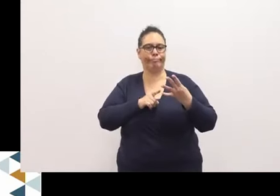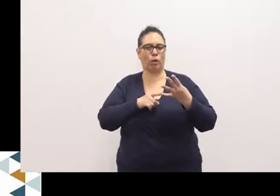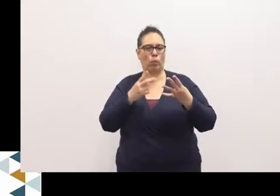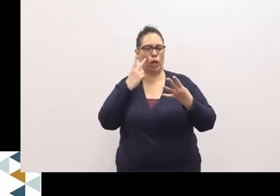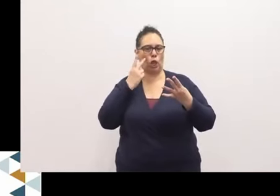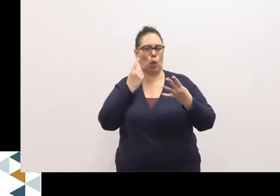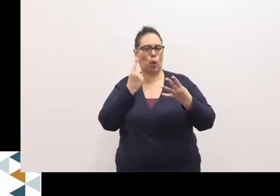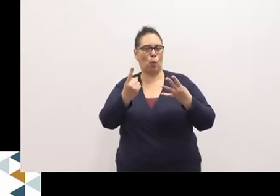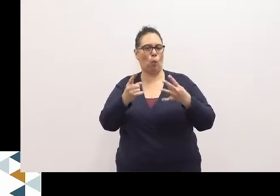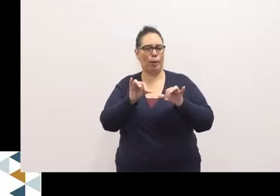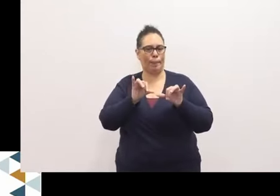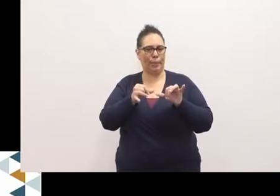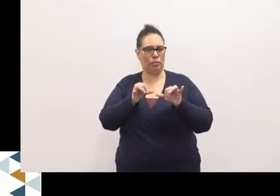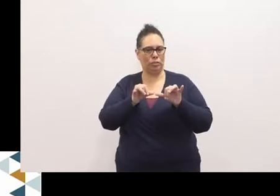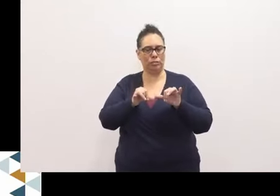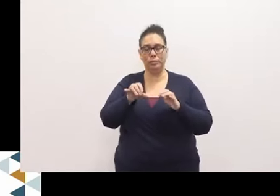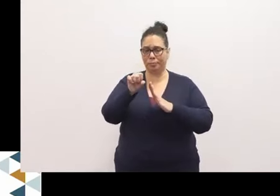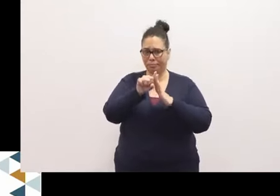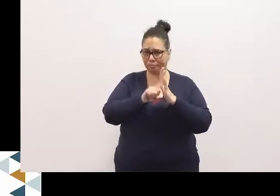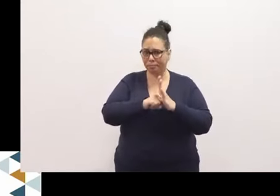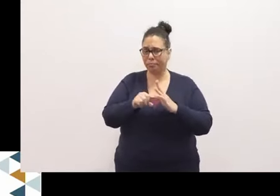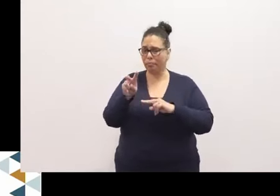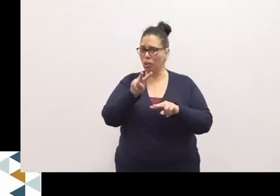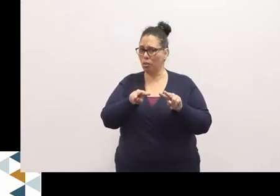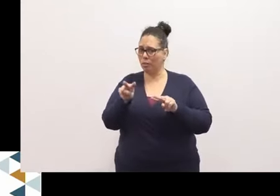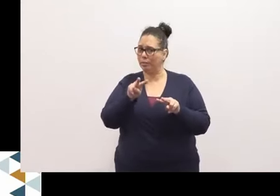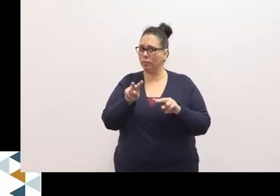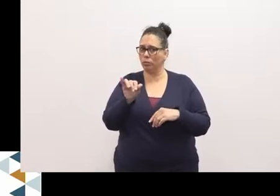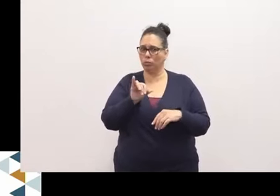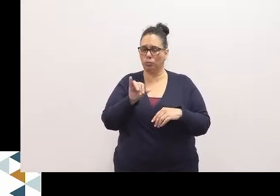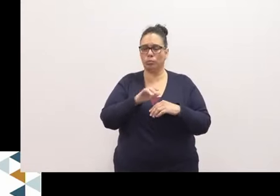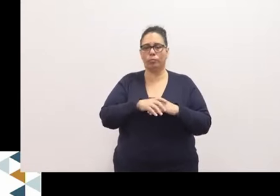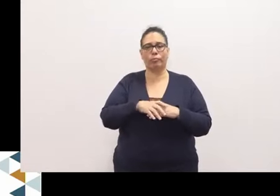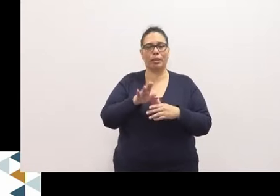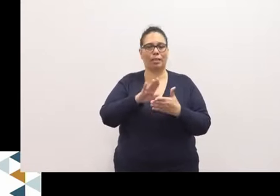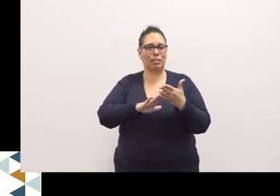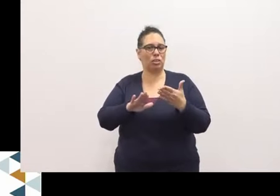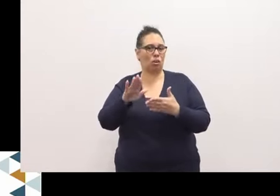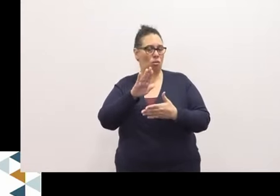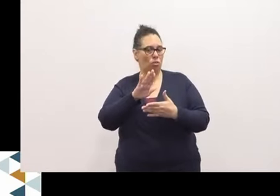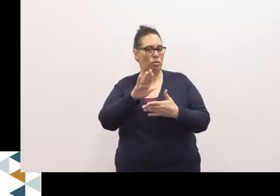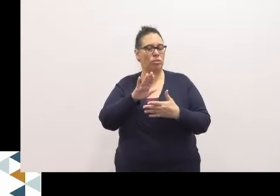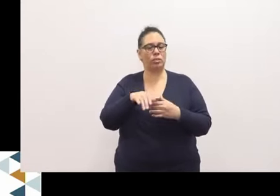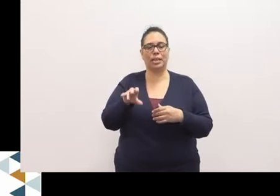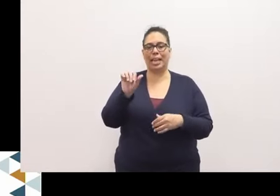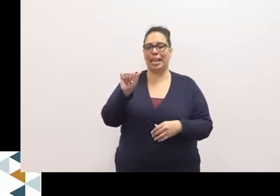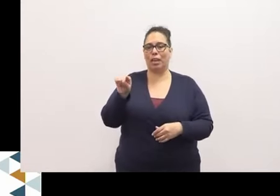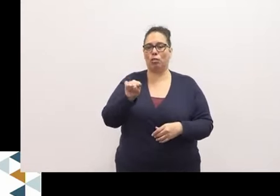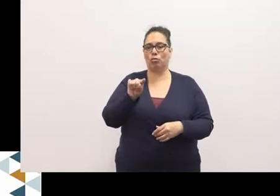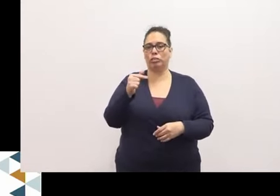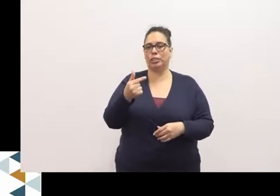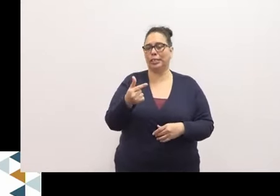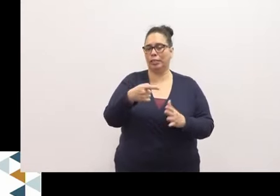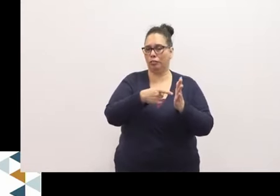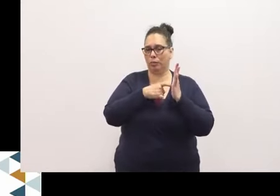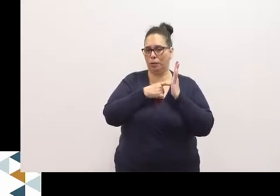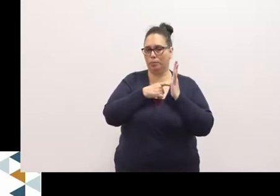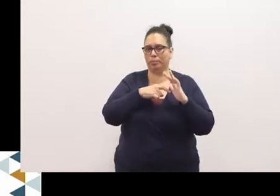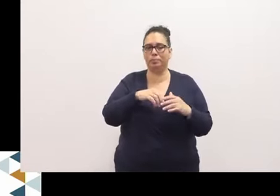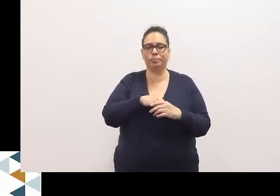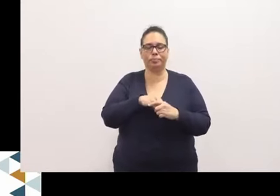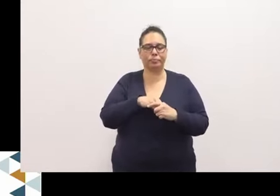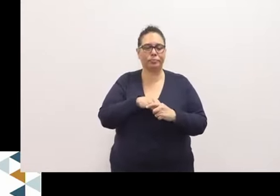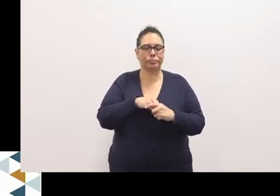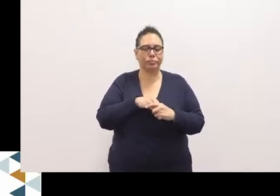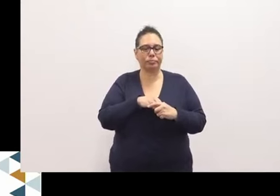those metrics that the state looked at, and that is college. We're going to look at the A through G requirements.